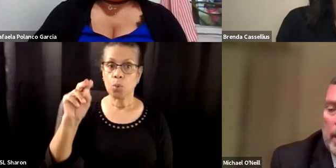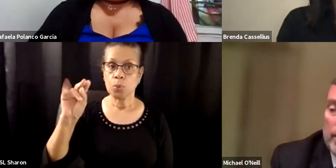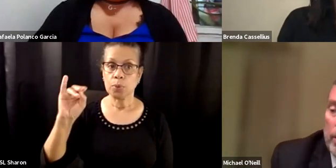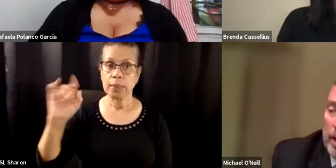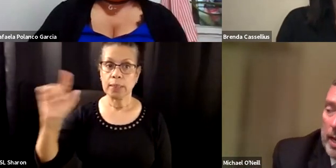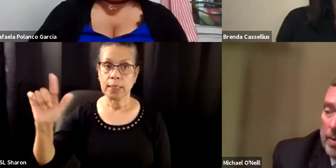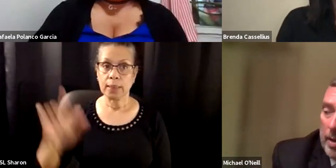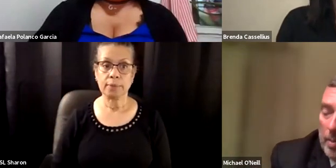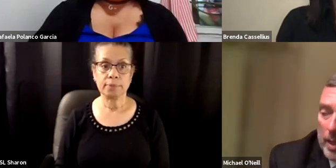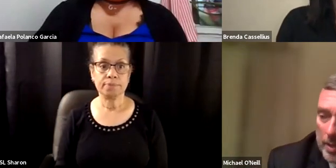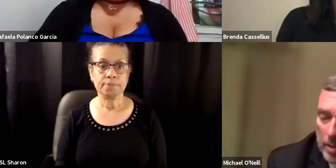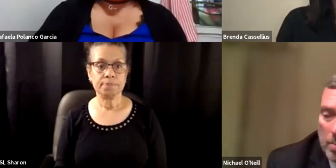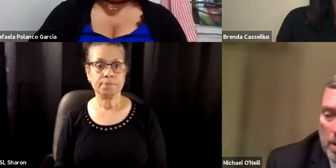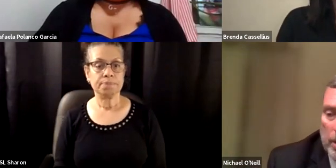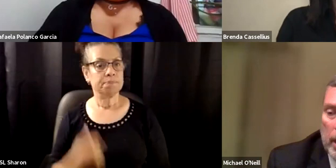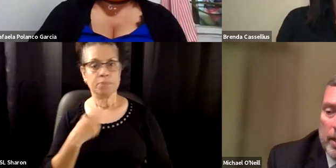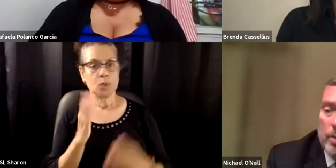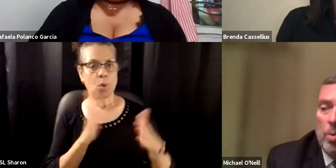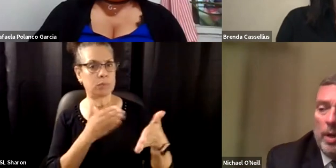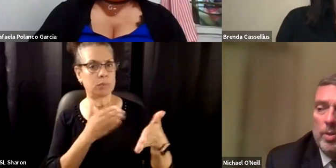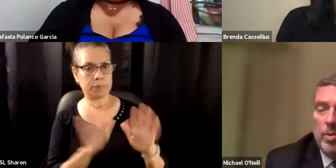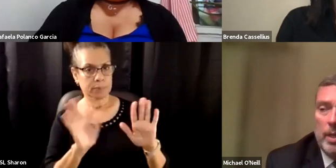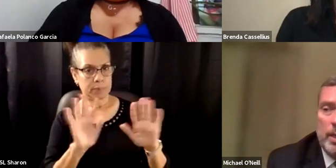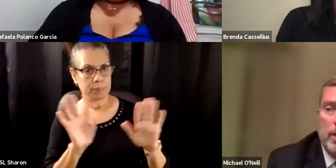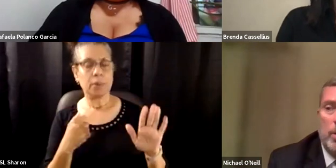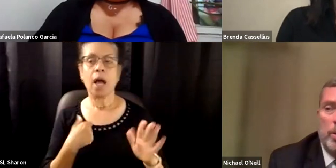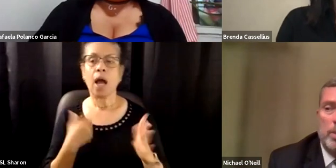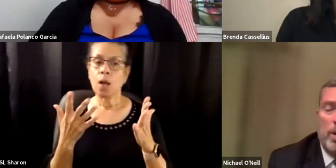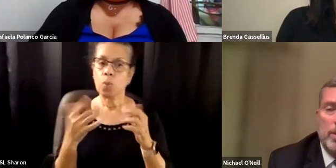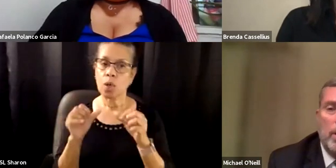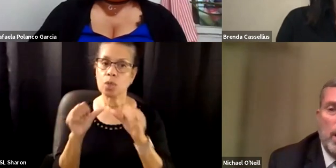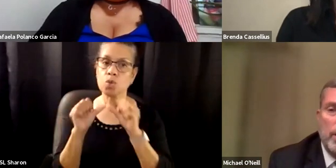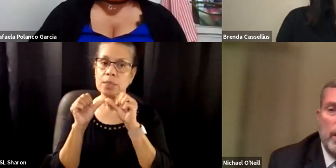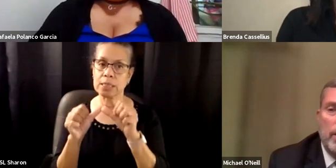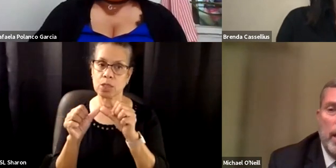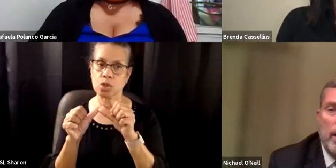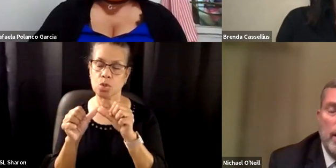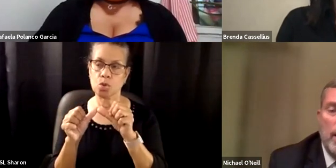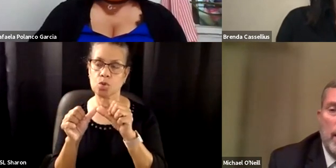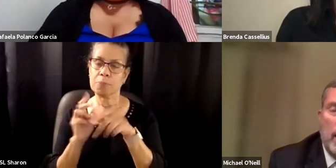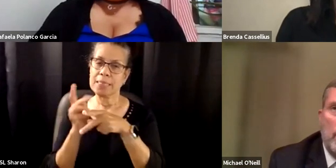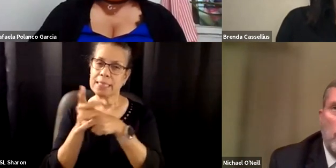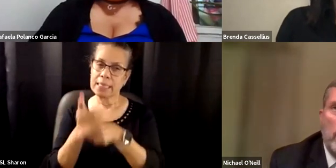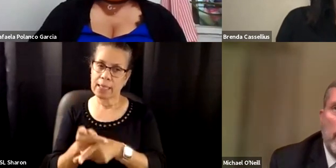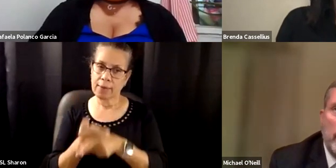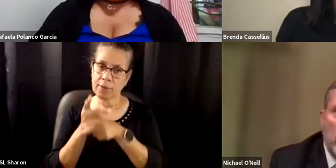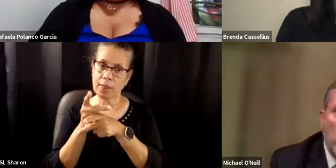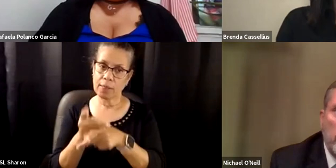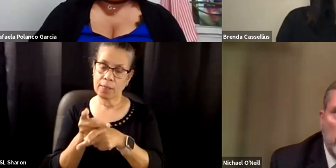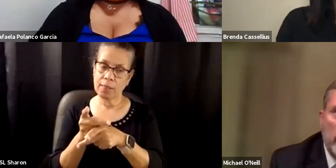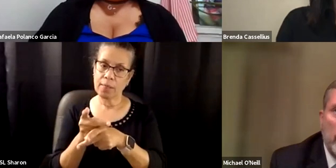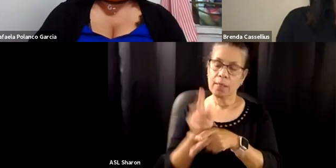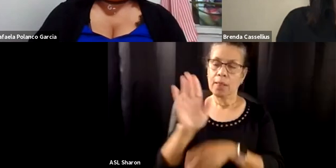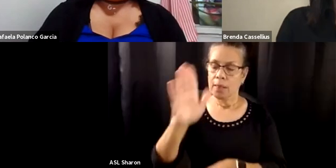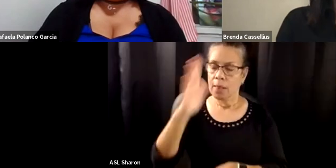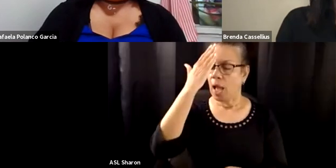chair arms and i do not have a objection to the motion i do want to continue to express the caution that um we and i know we've